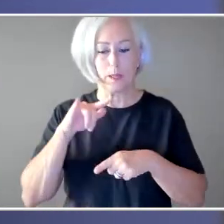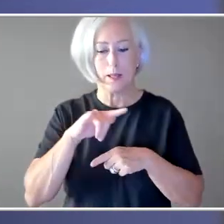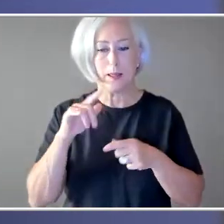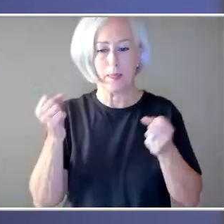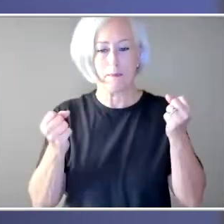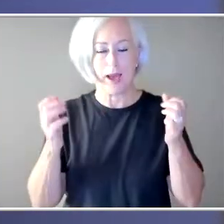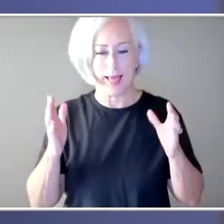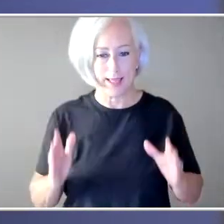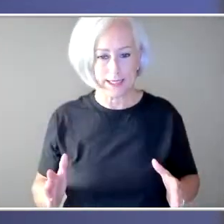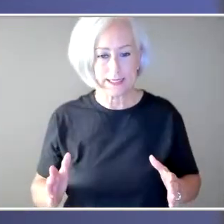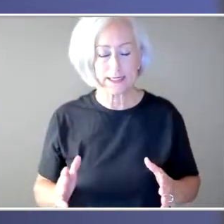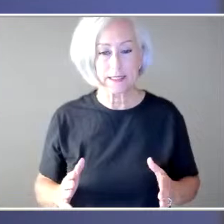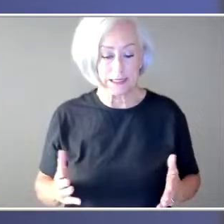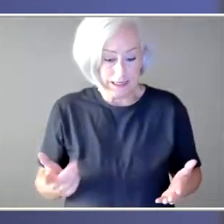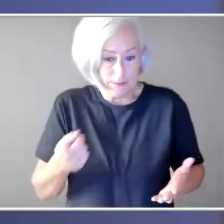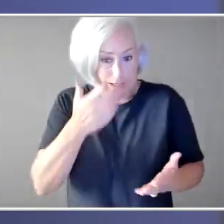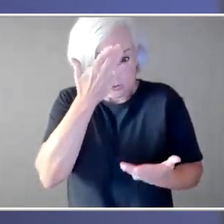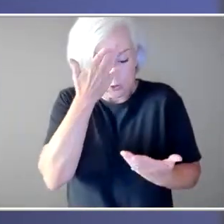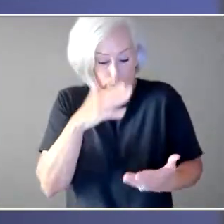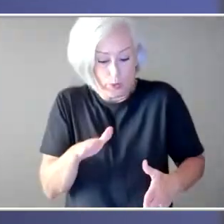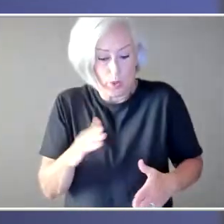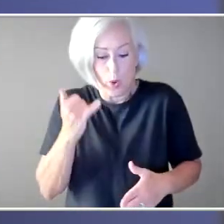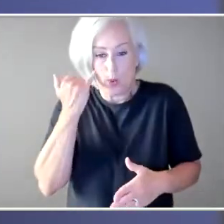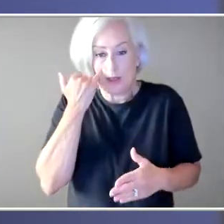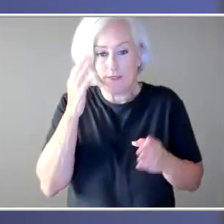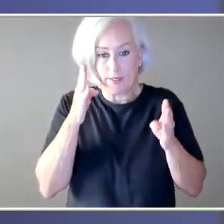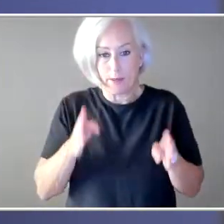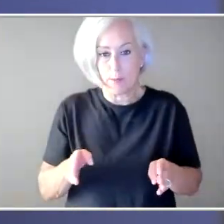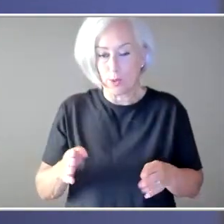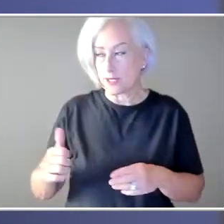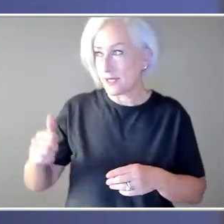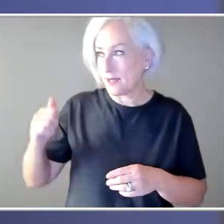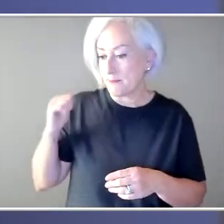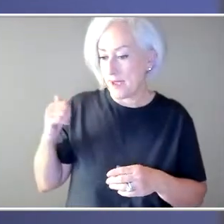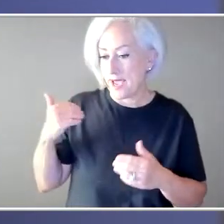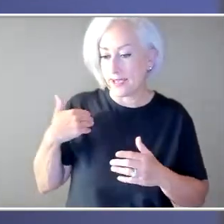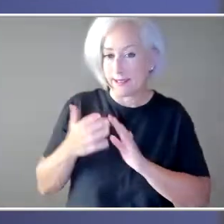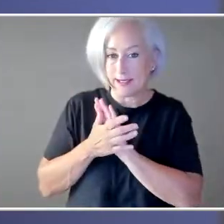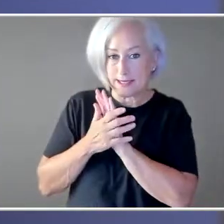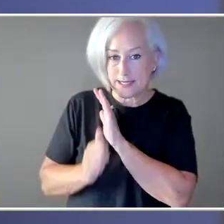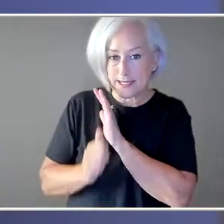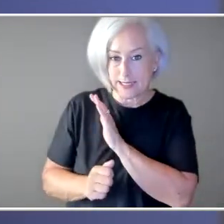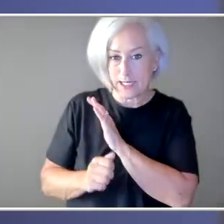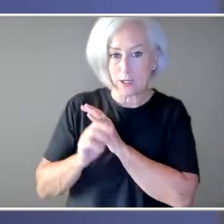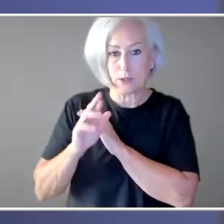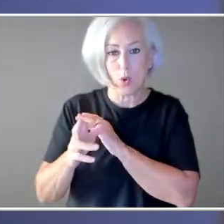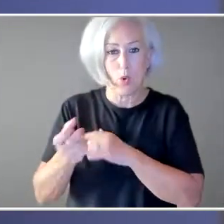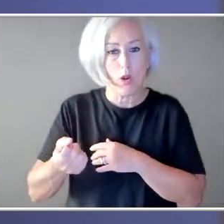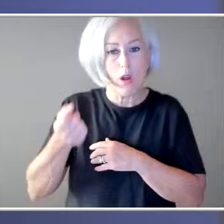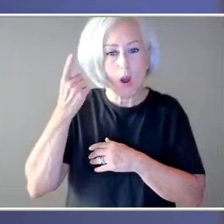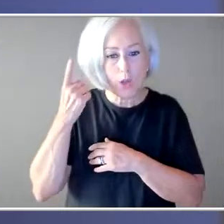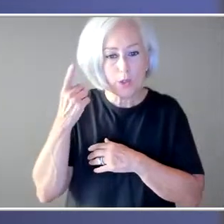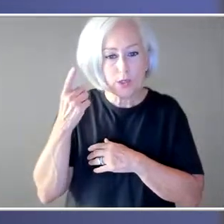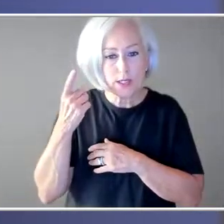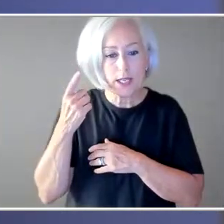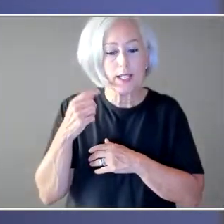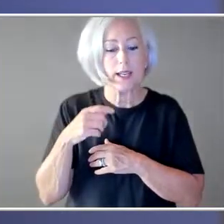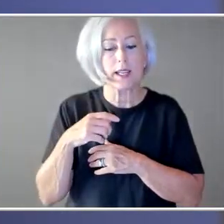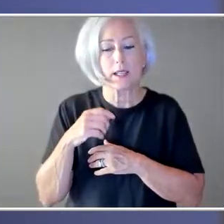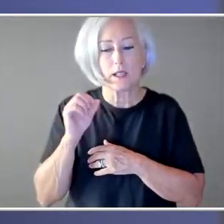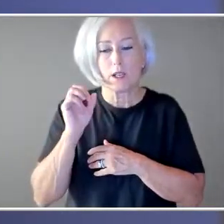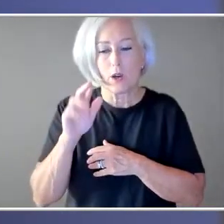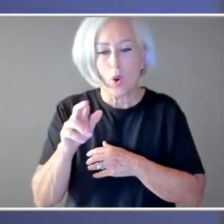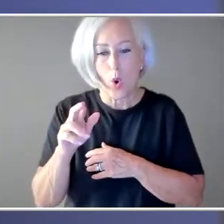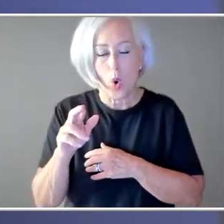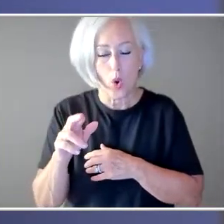the person in the back has the skills or has the understanding, or if there's cross-contamination